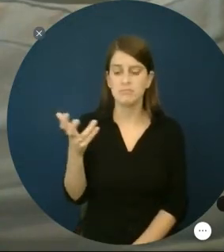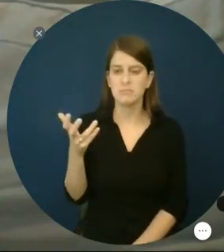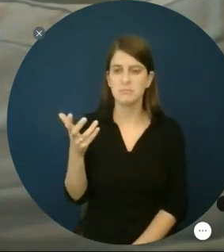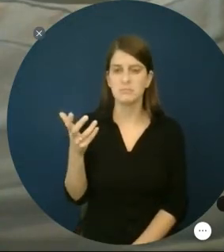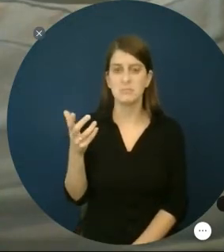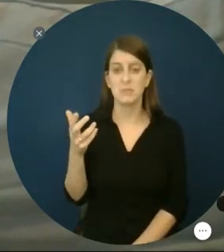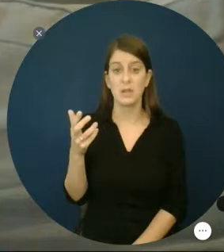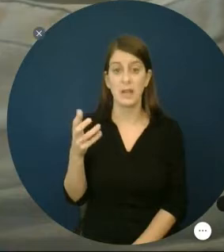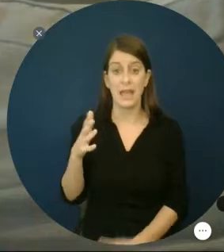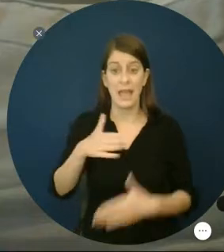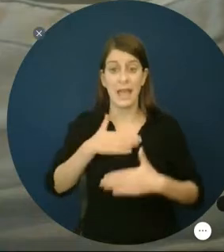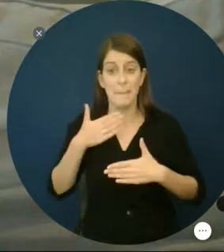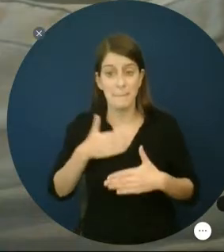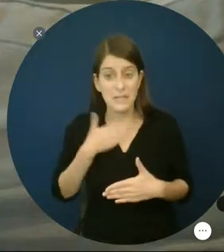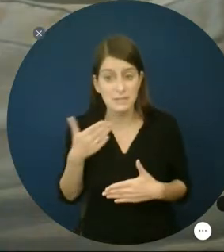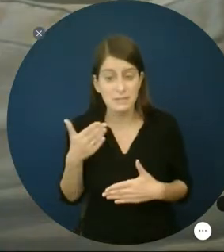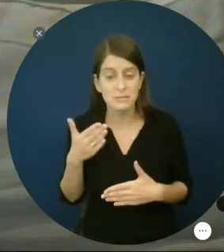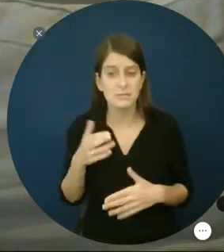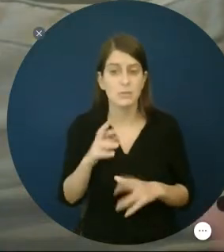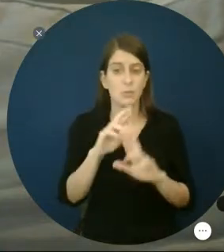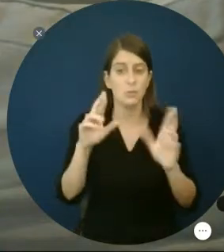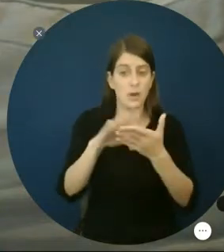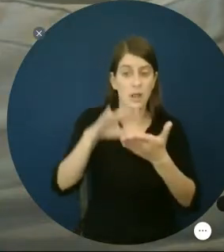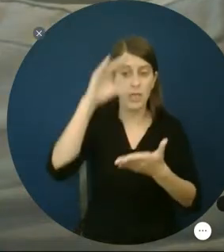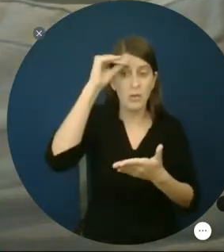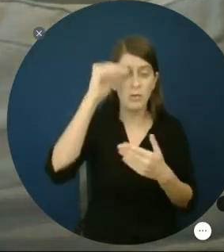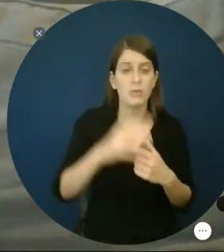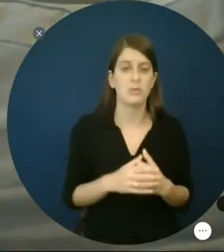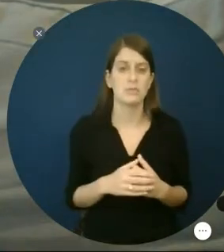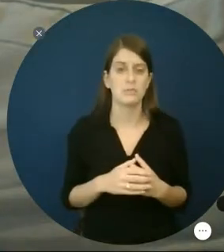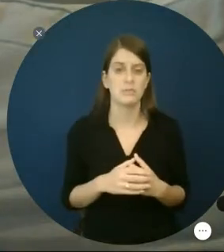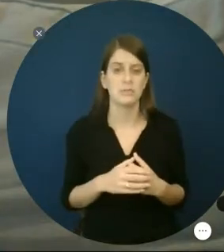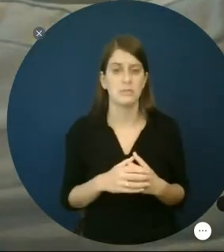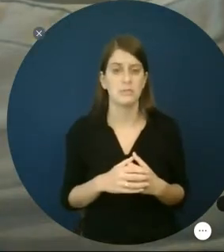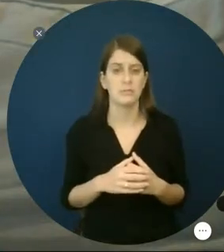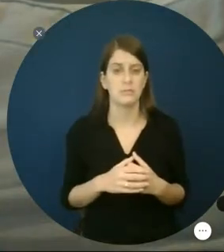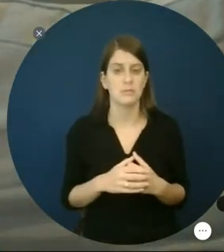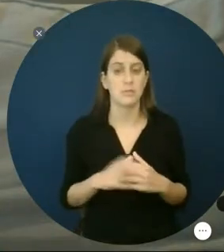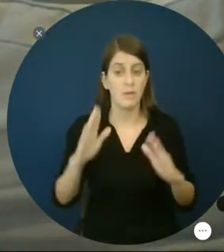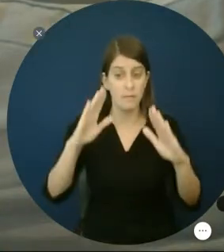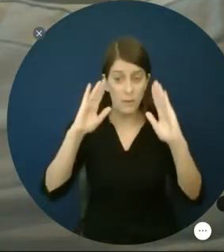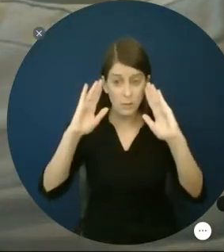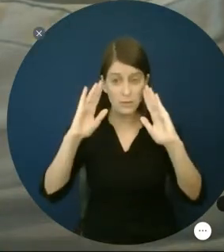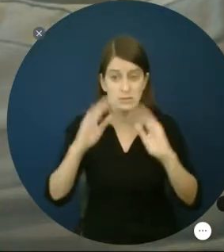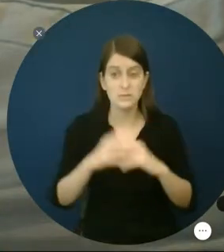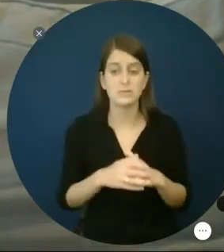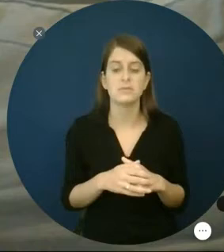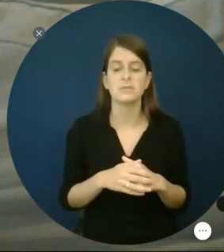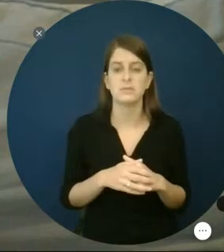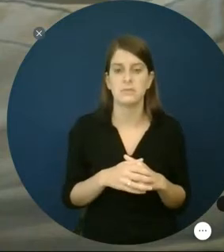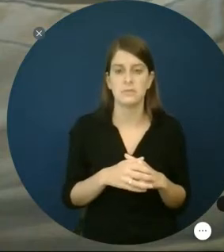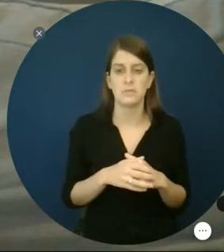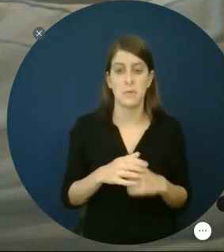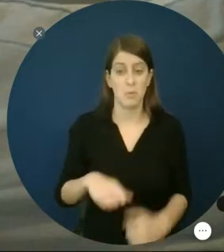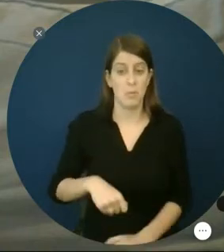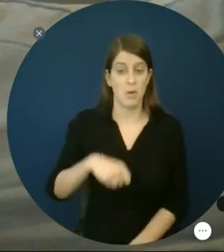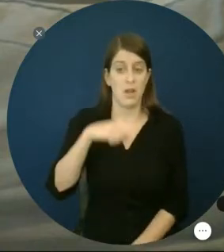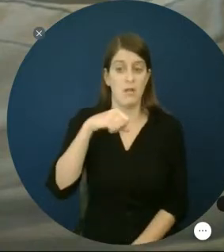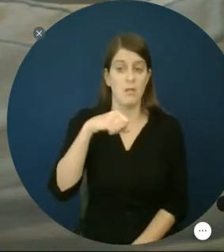such as feeling happy, feeling ready to learn, focused,